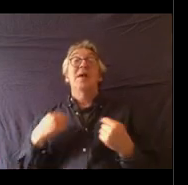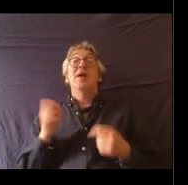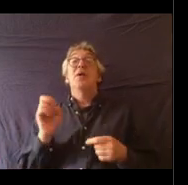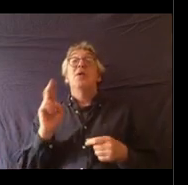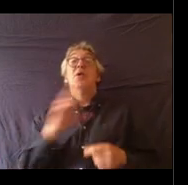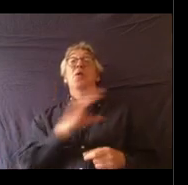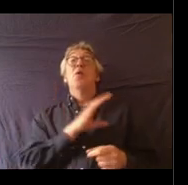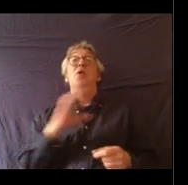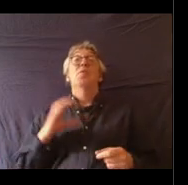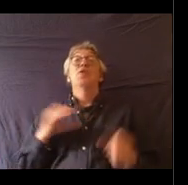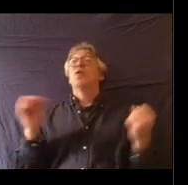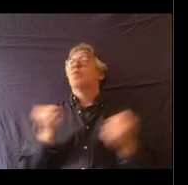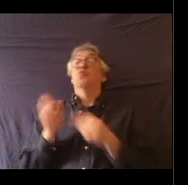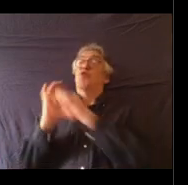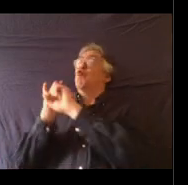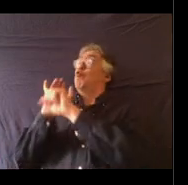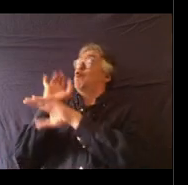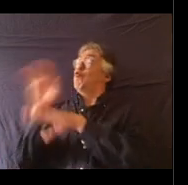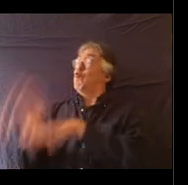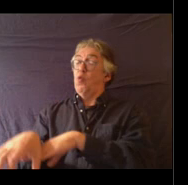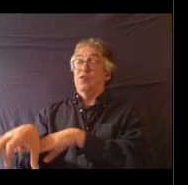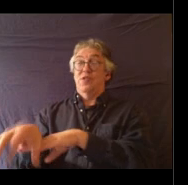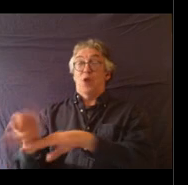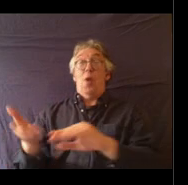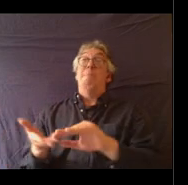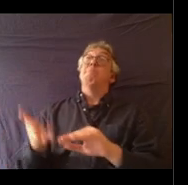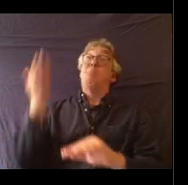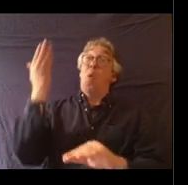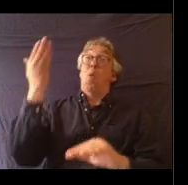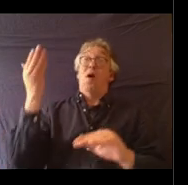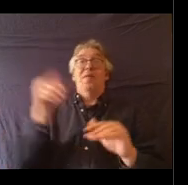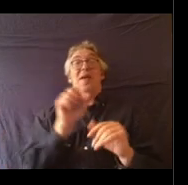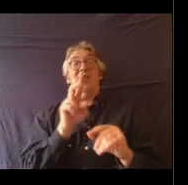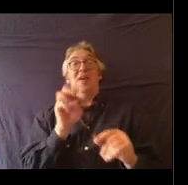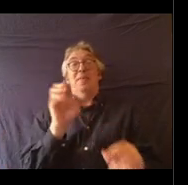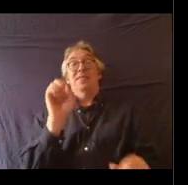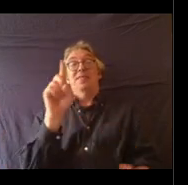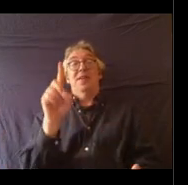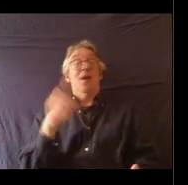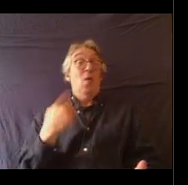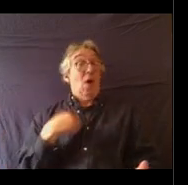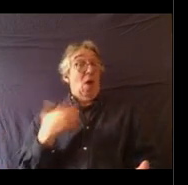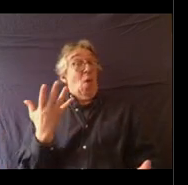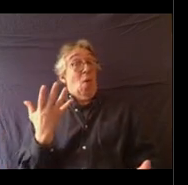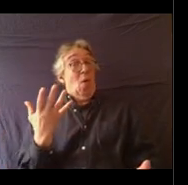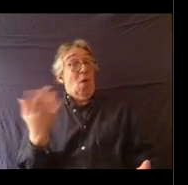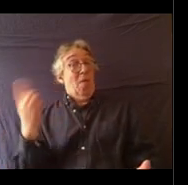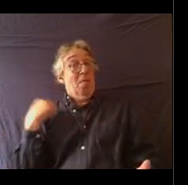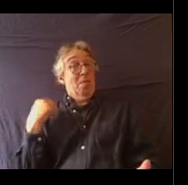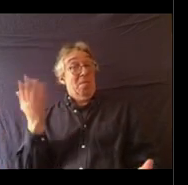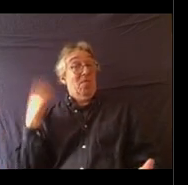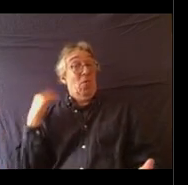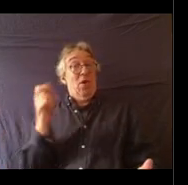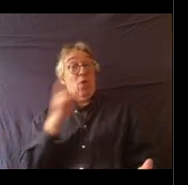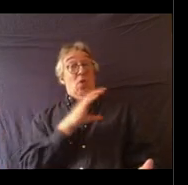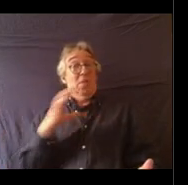we cannot impose this was not in the negotiations. I mean, there was a lot of, we wanted to also into, or there was a strong push